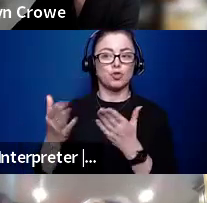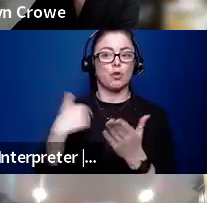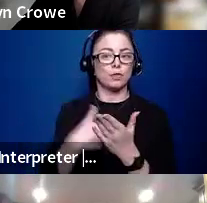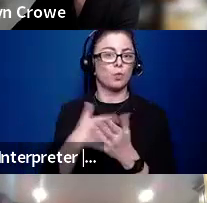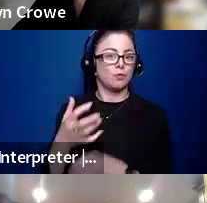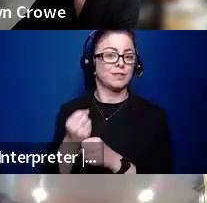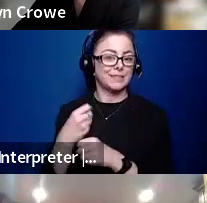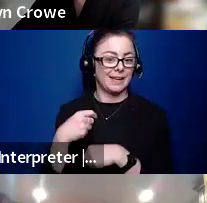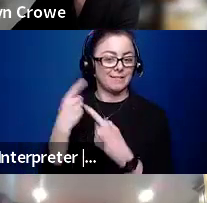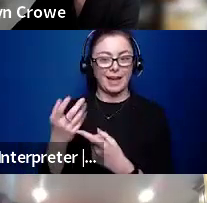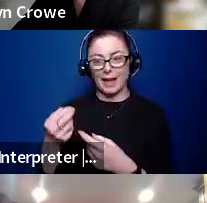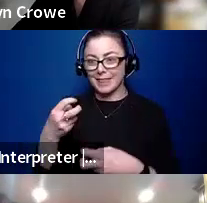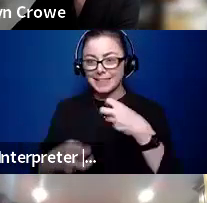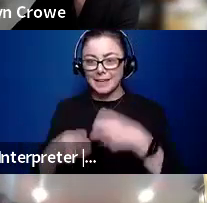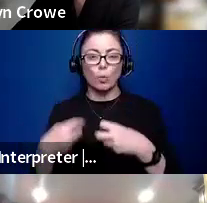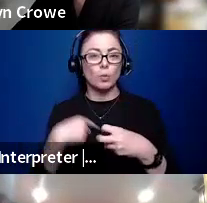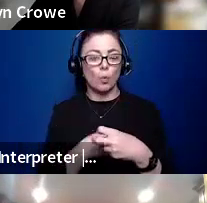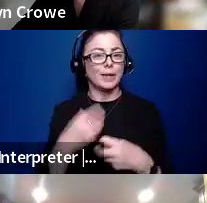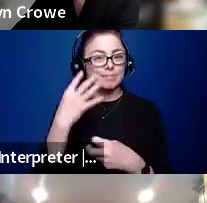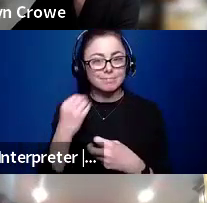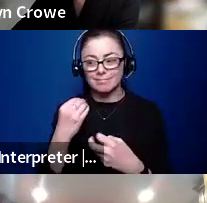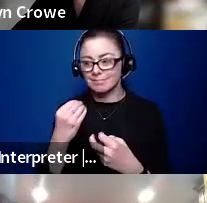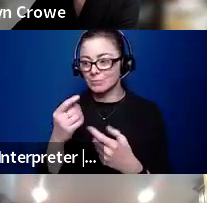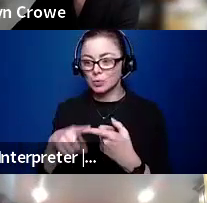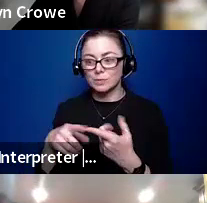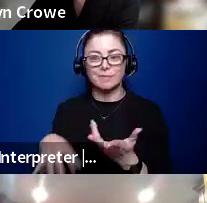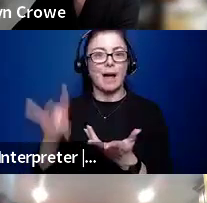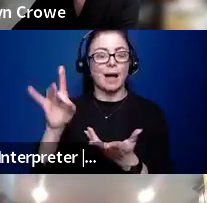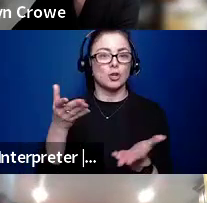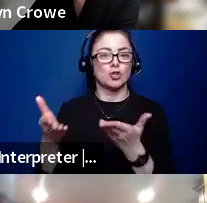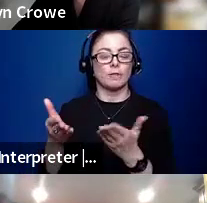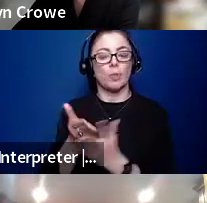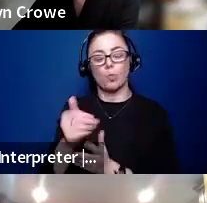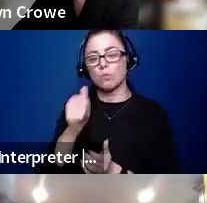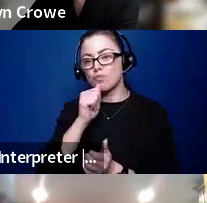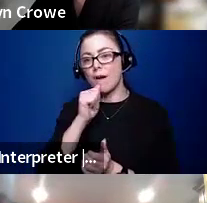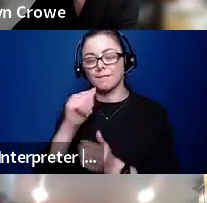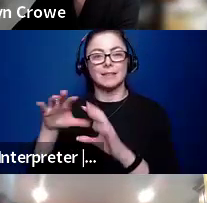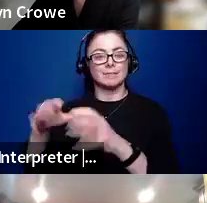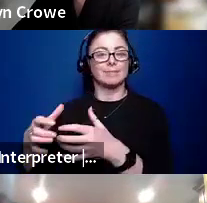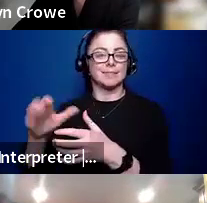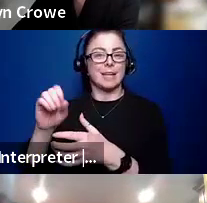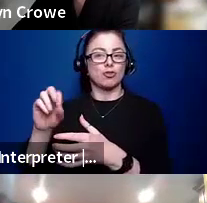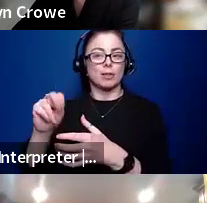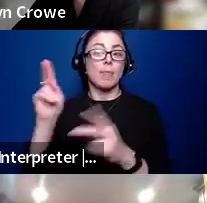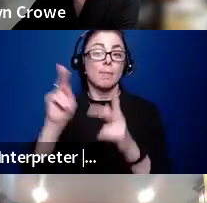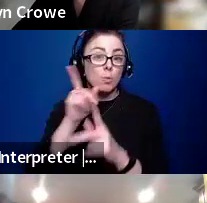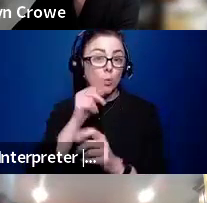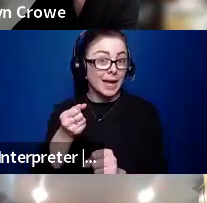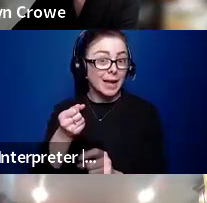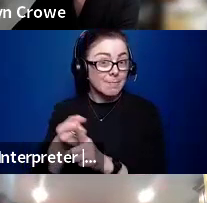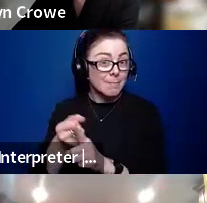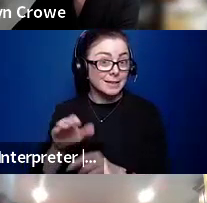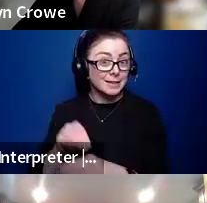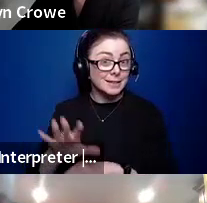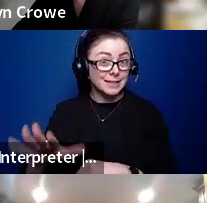and because of the difficulty that we were having finding services in the private section. And really the people that impacted his life were the people here locally